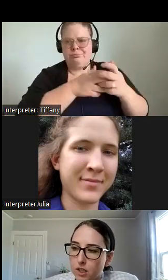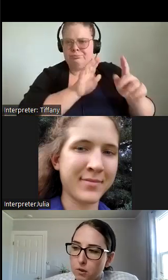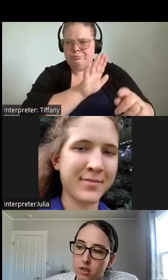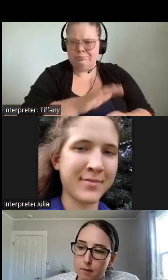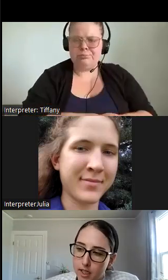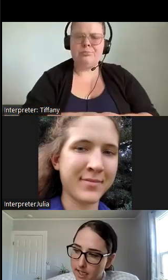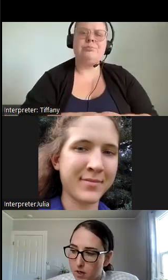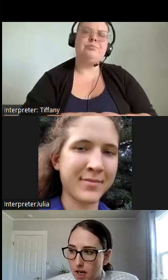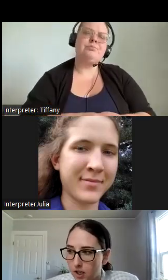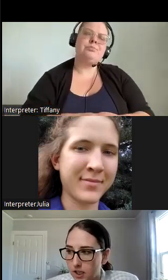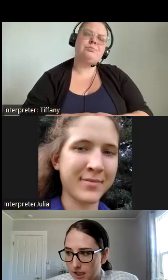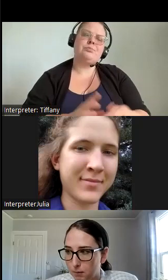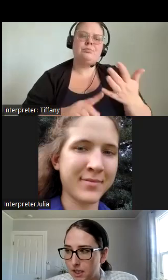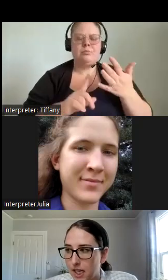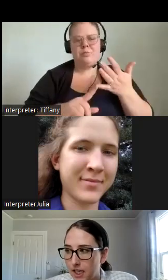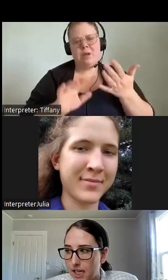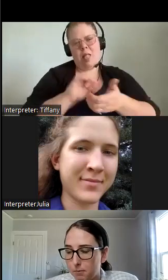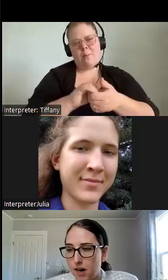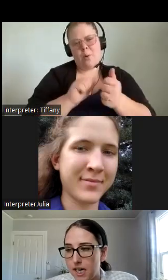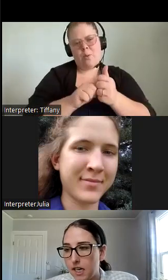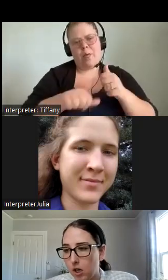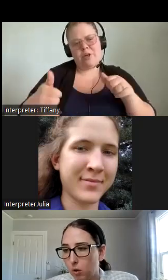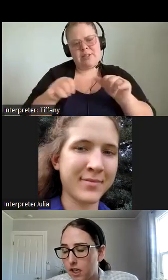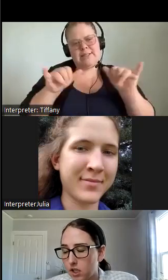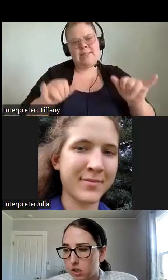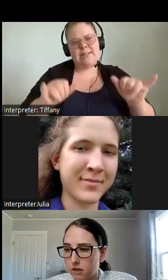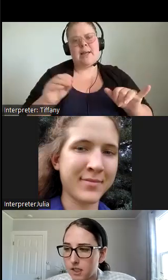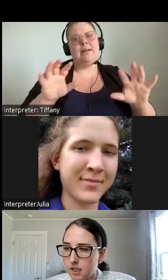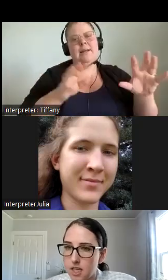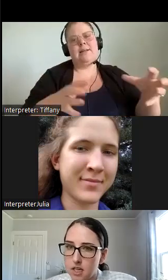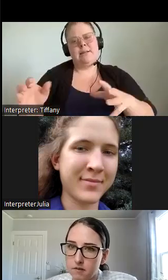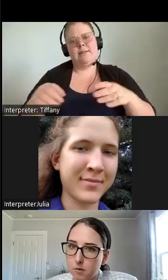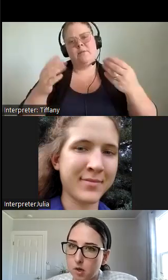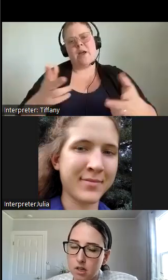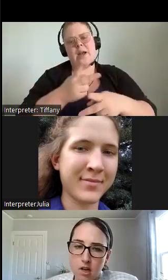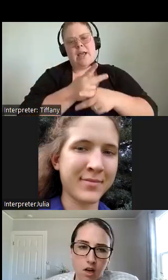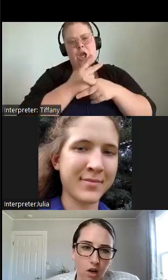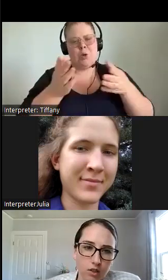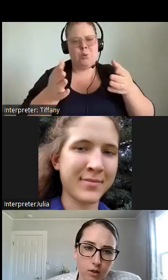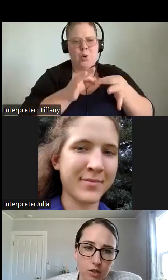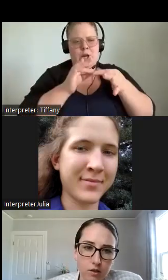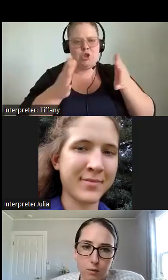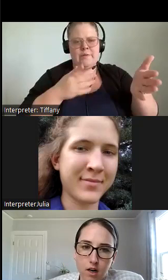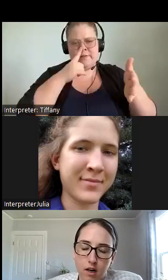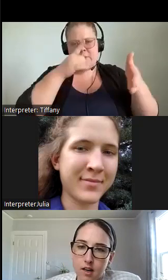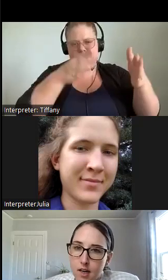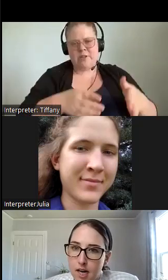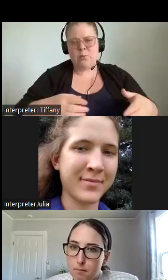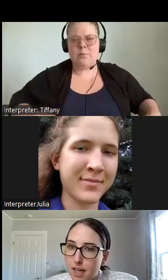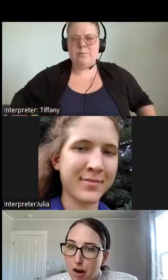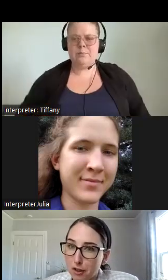then also collaborating with other systems and entities providing care coordination services to the individual. I'll note too that we